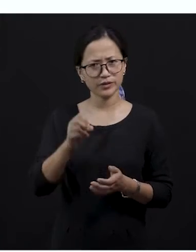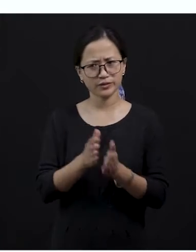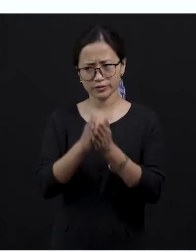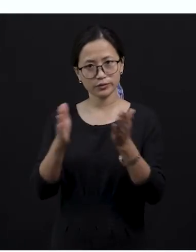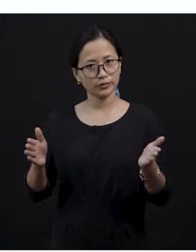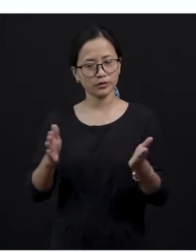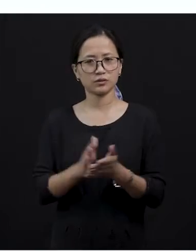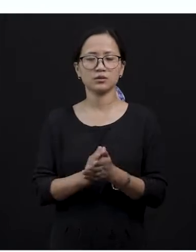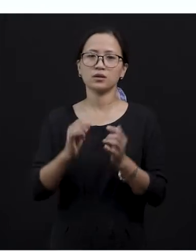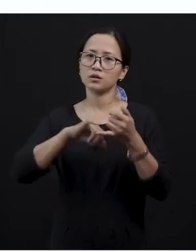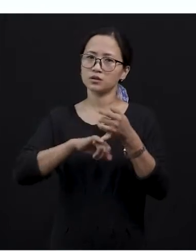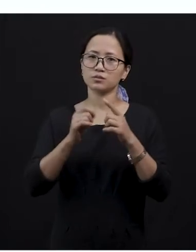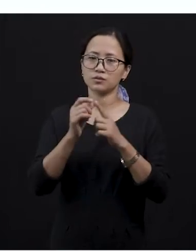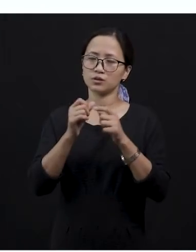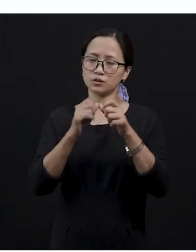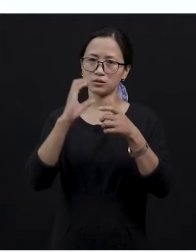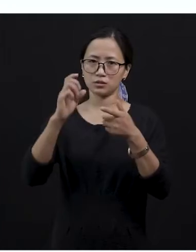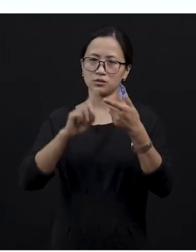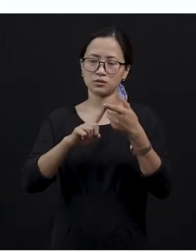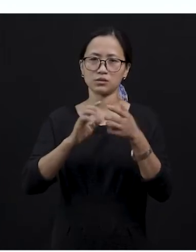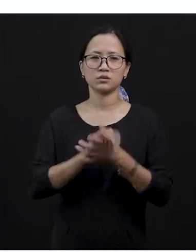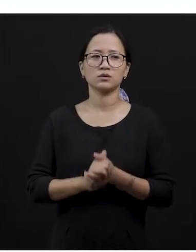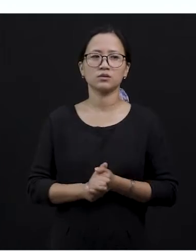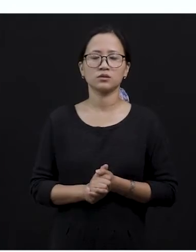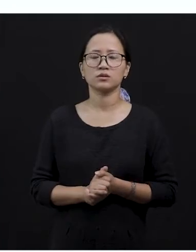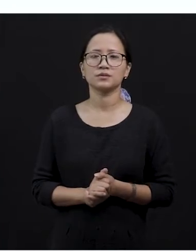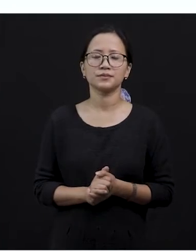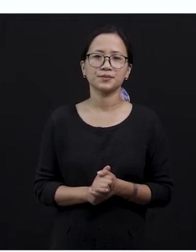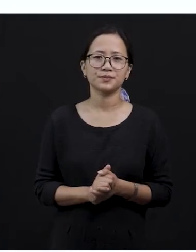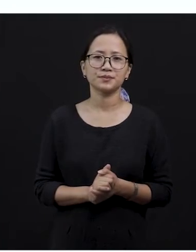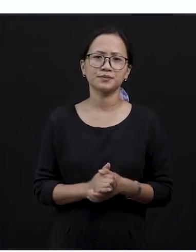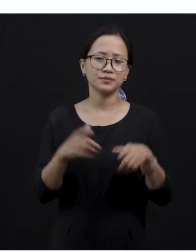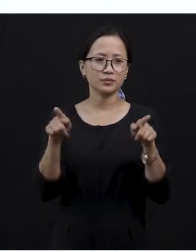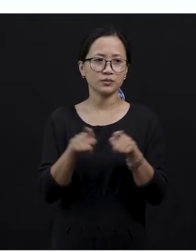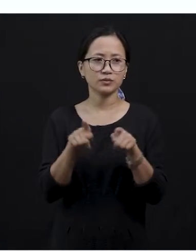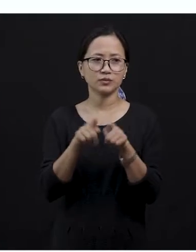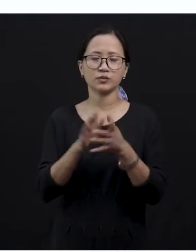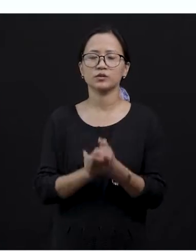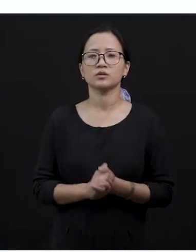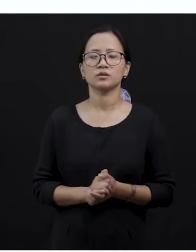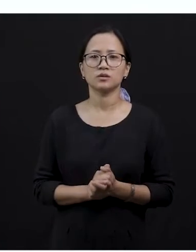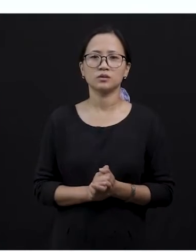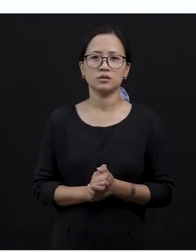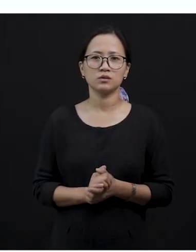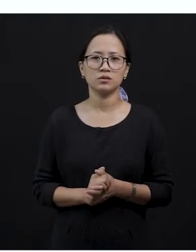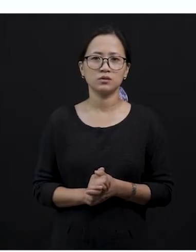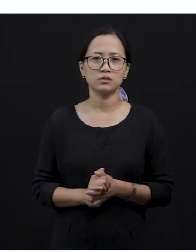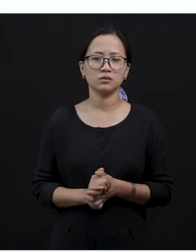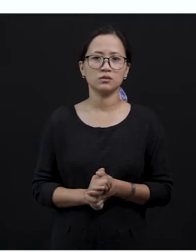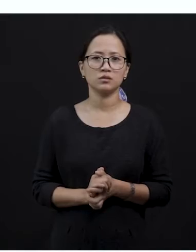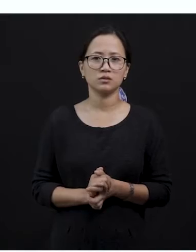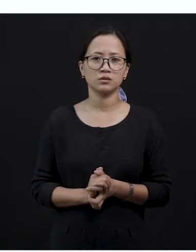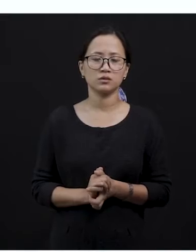na. So liquids pi jaka loi and solids, okay, pi jaka loi. Okay?